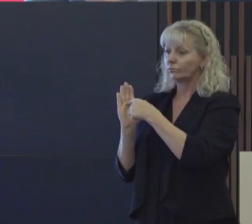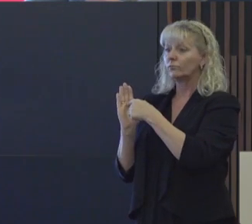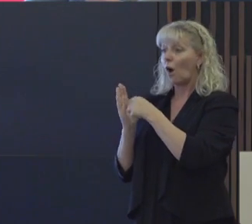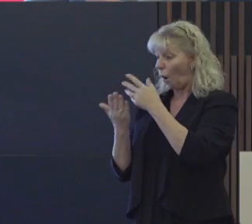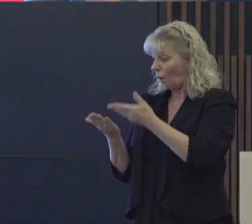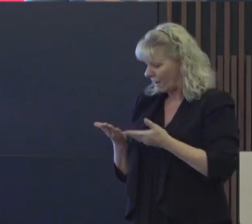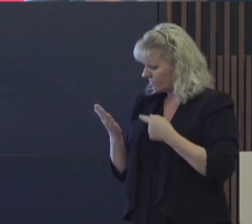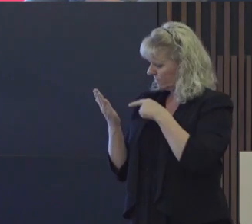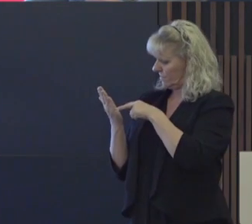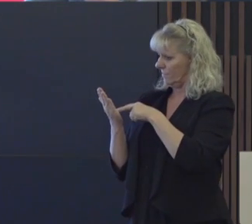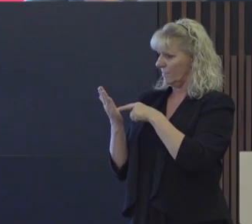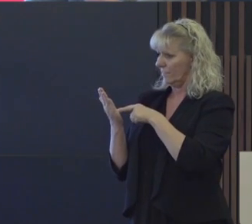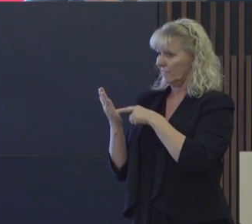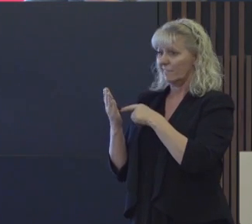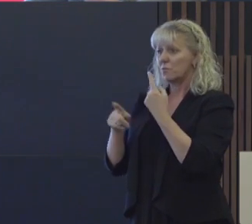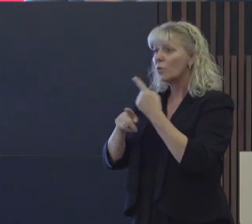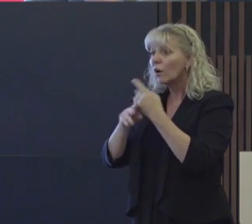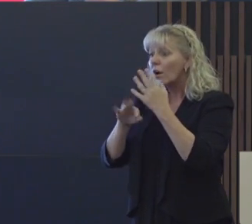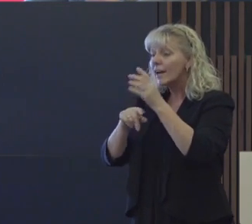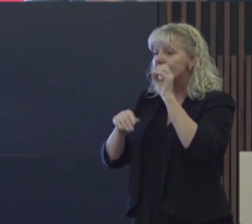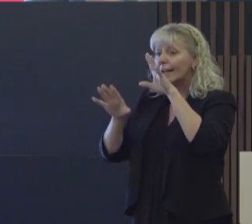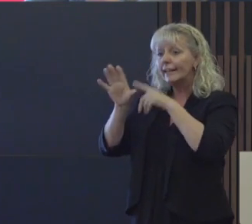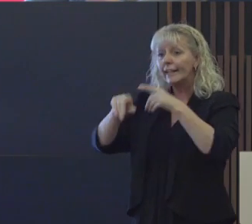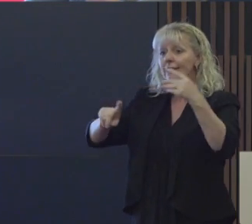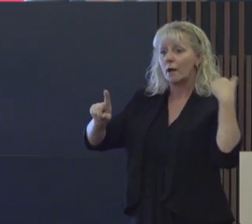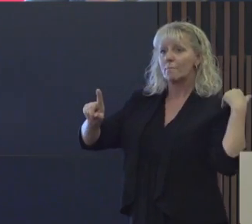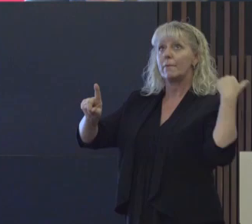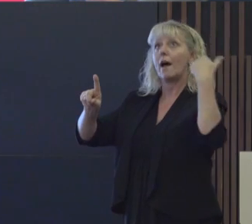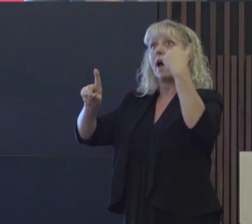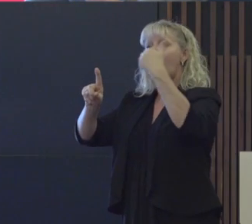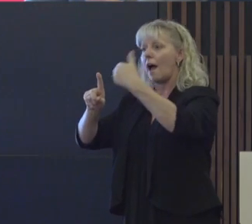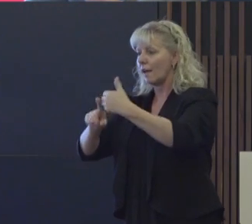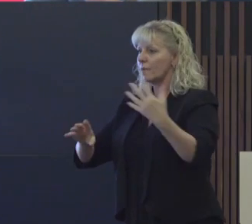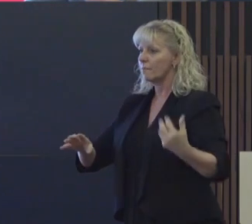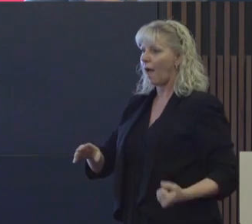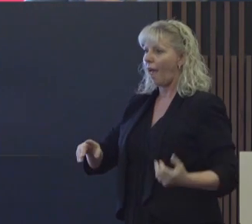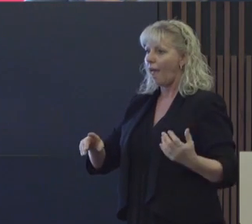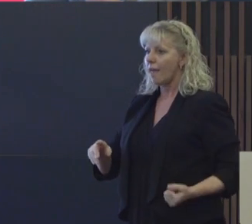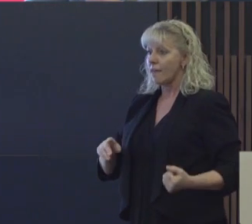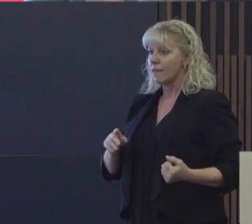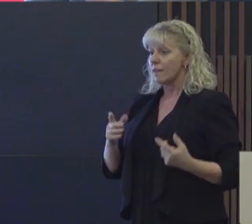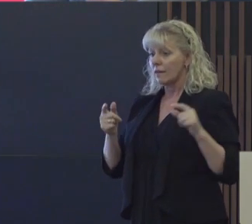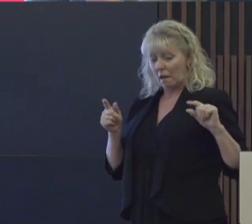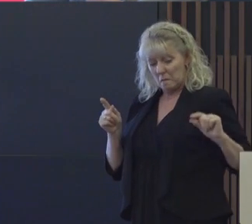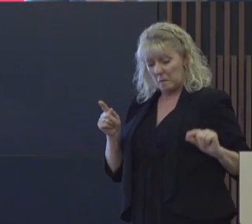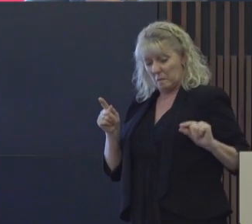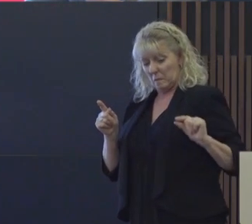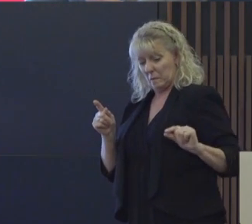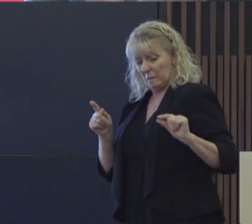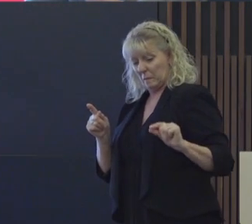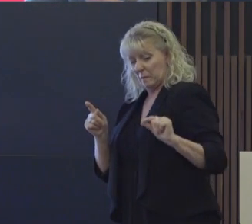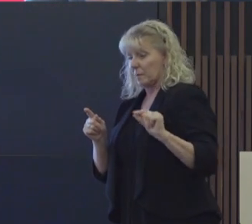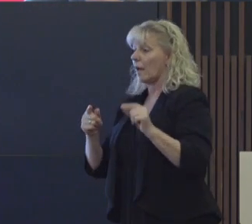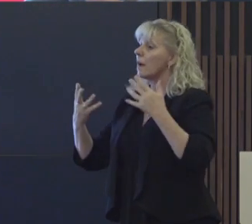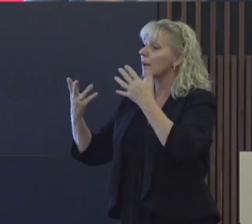happens is that, we're talking about 10 years of back pay, which means that they give a calculation for every week that